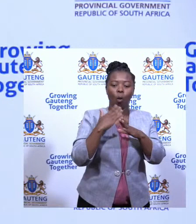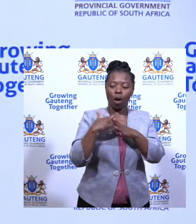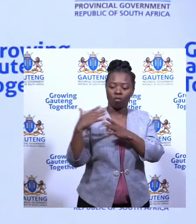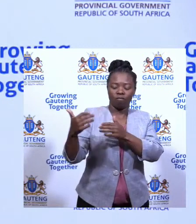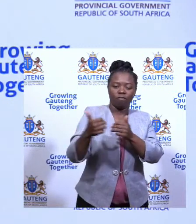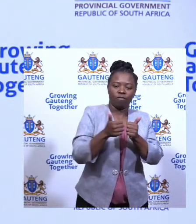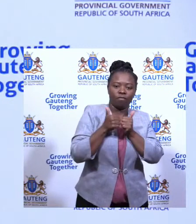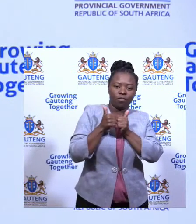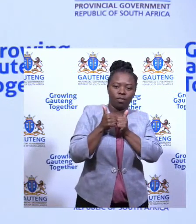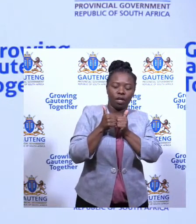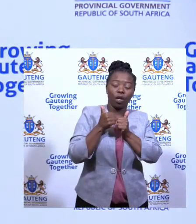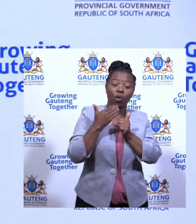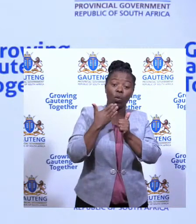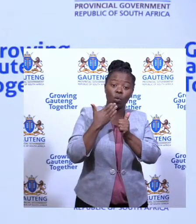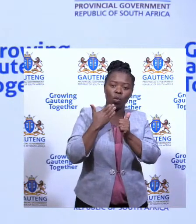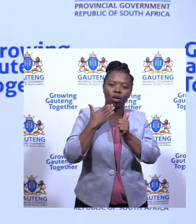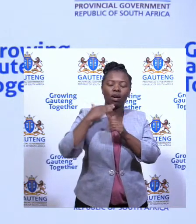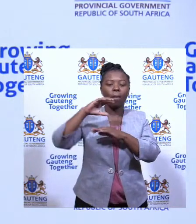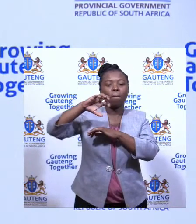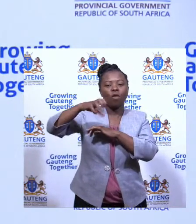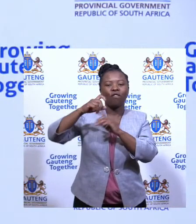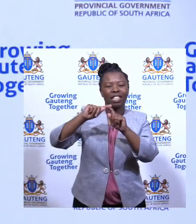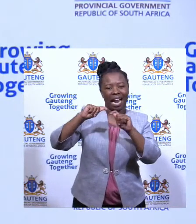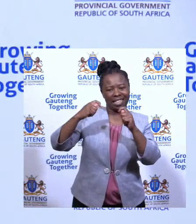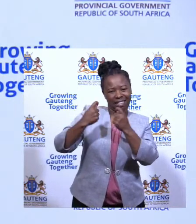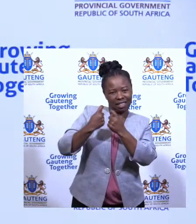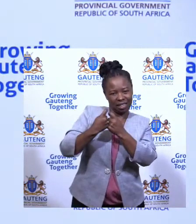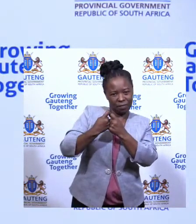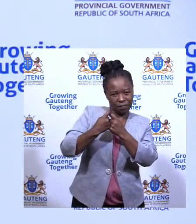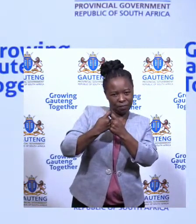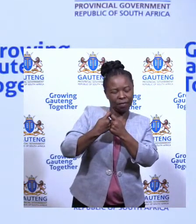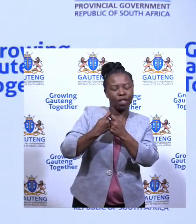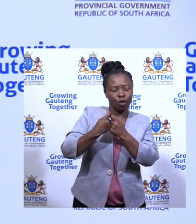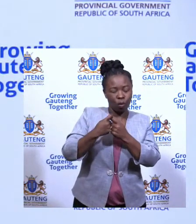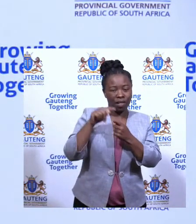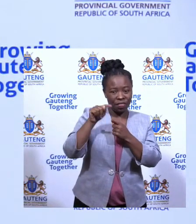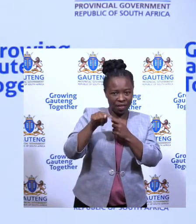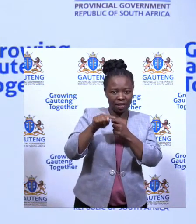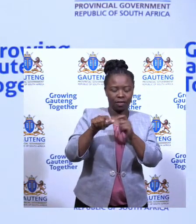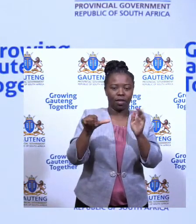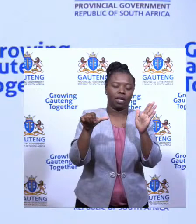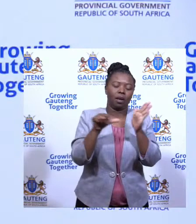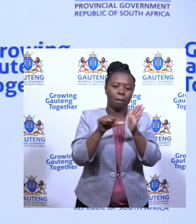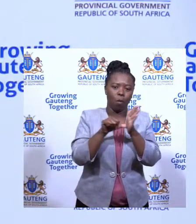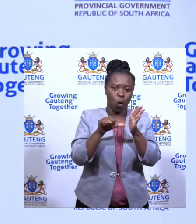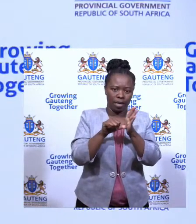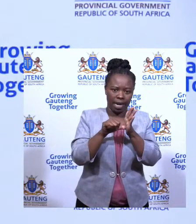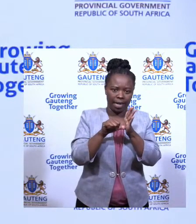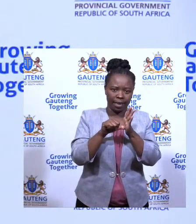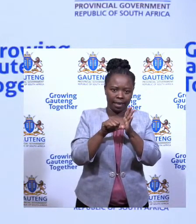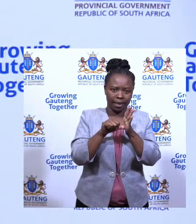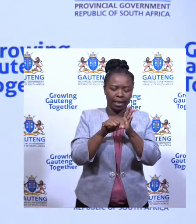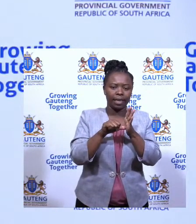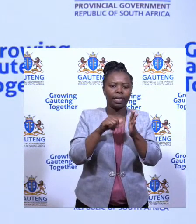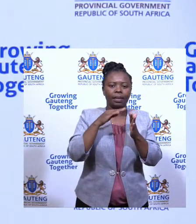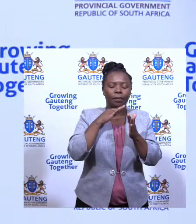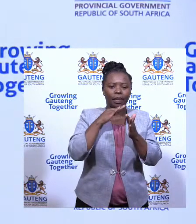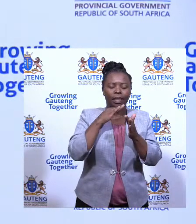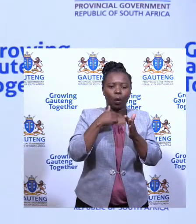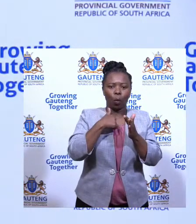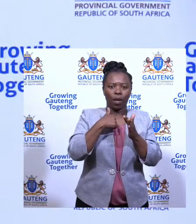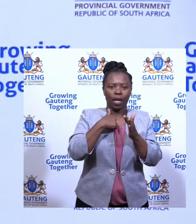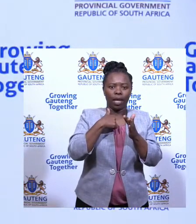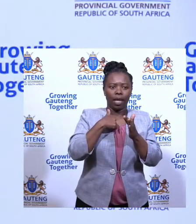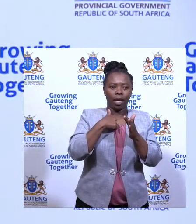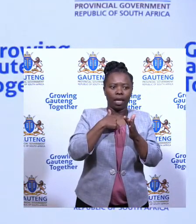provincial team on this COVID-19 pandemic. And that is the importance here. We are not replacing anyone. We